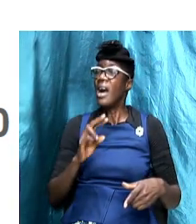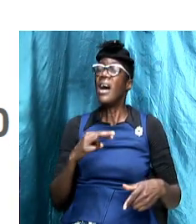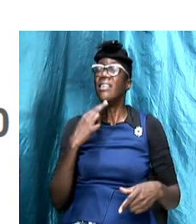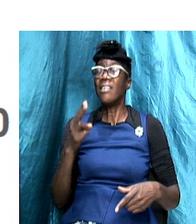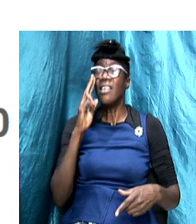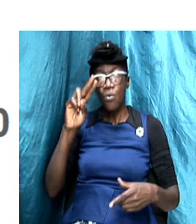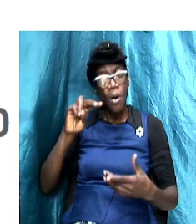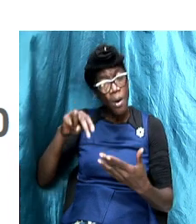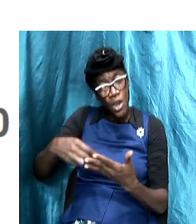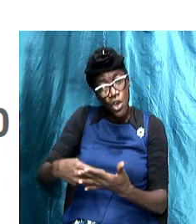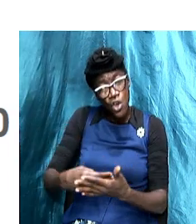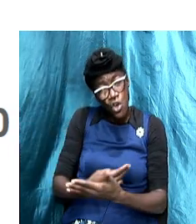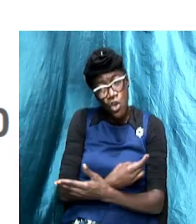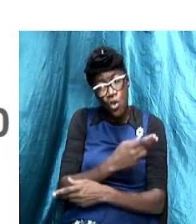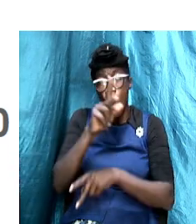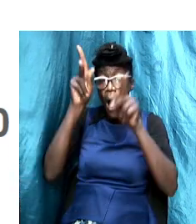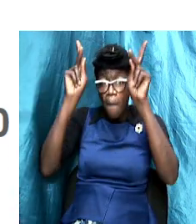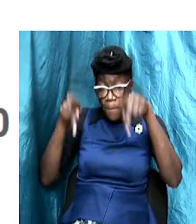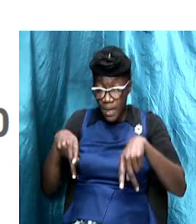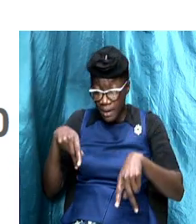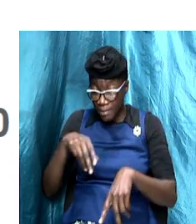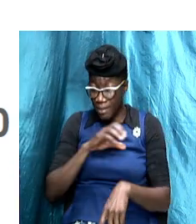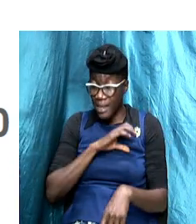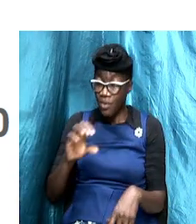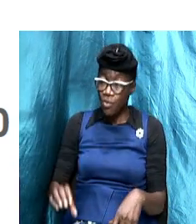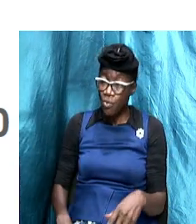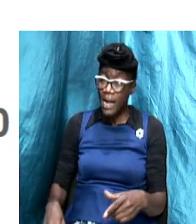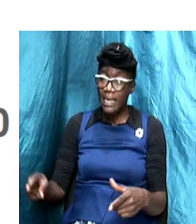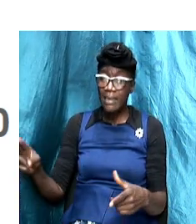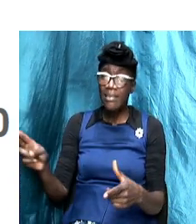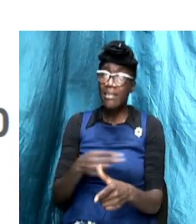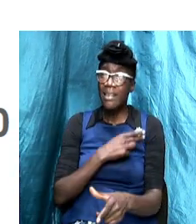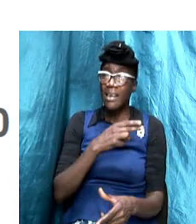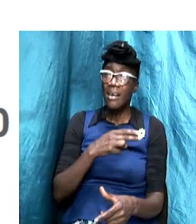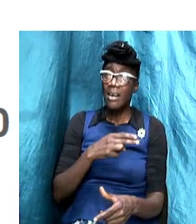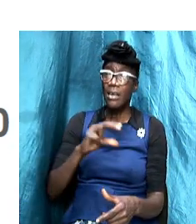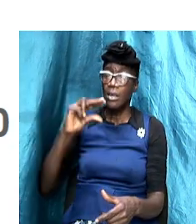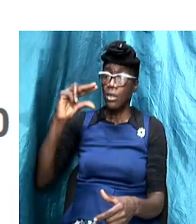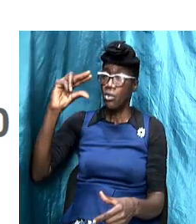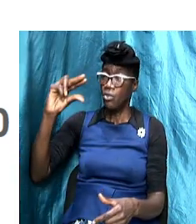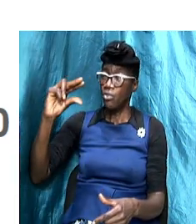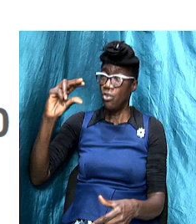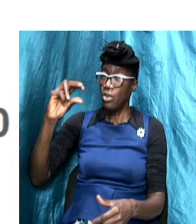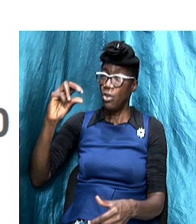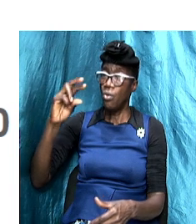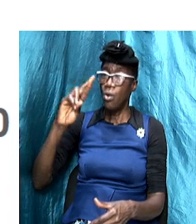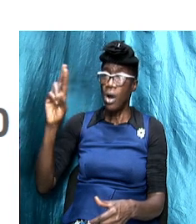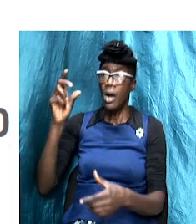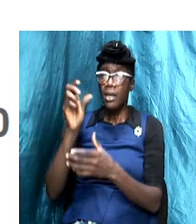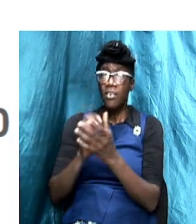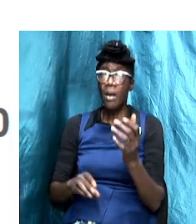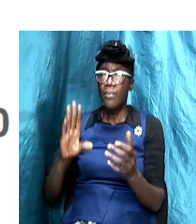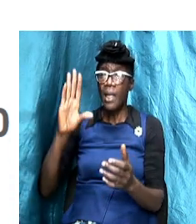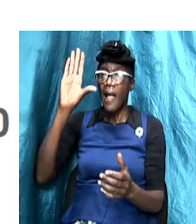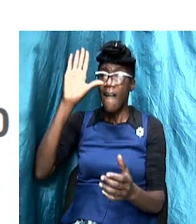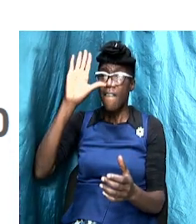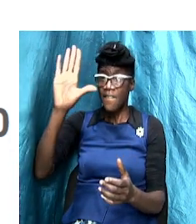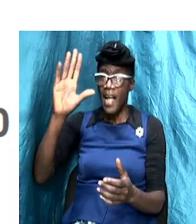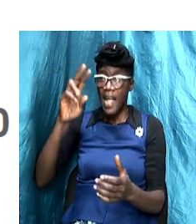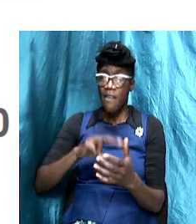creature in Christ. 2 Corinthians chapter 5, verse 17. If any man be in Christ, he is a new